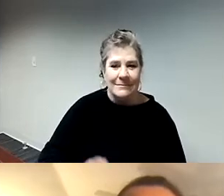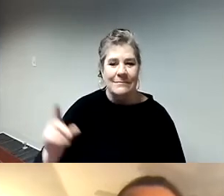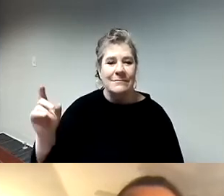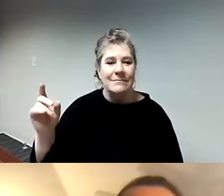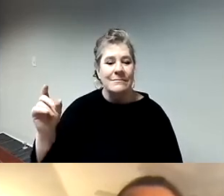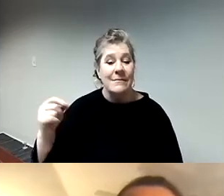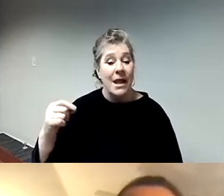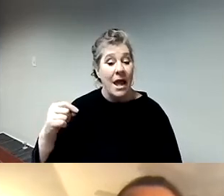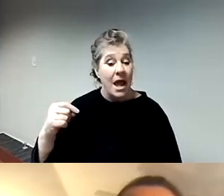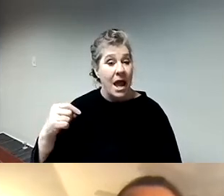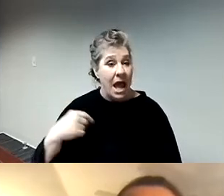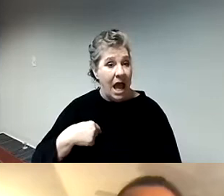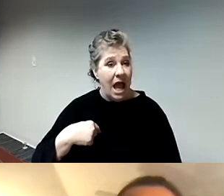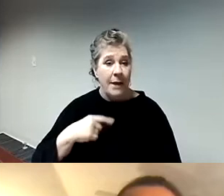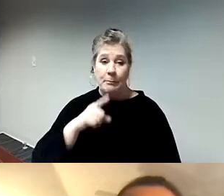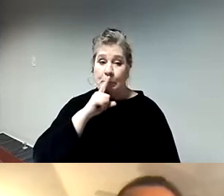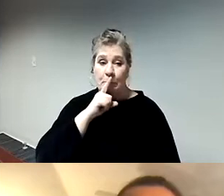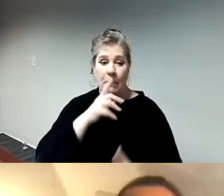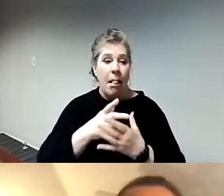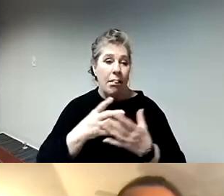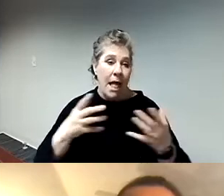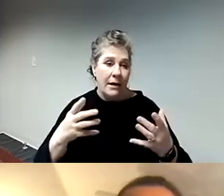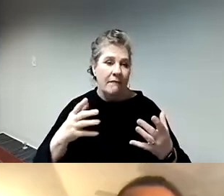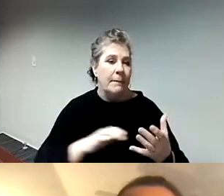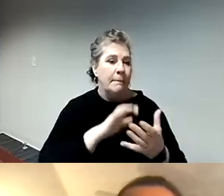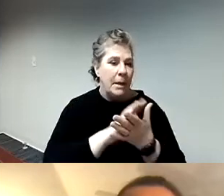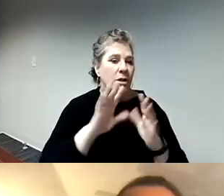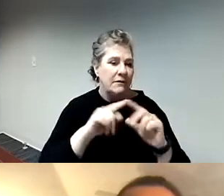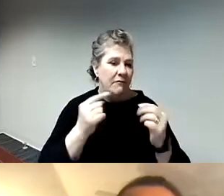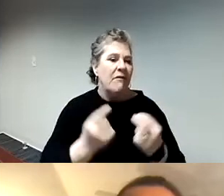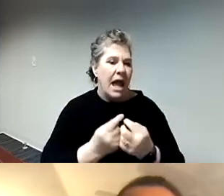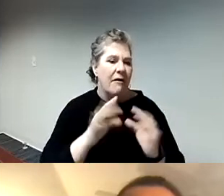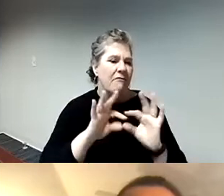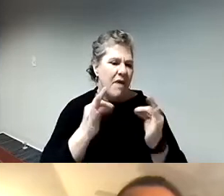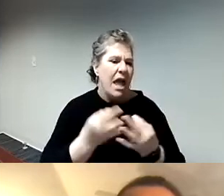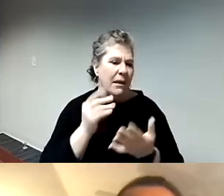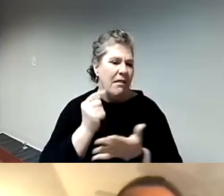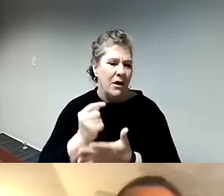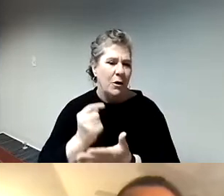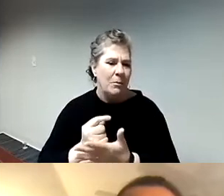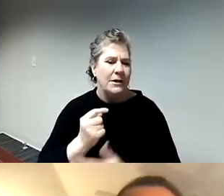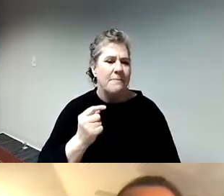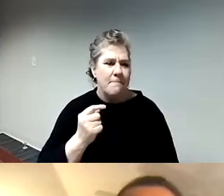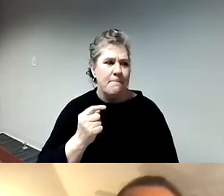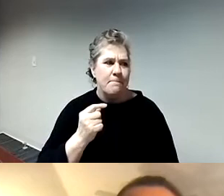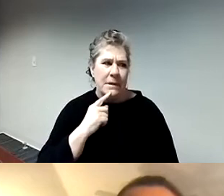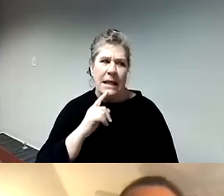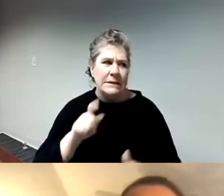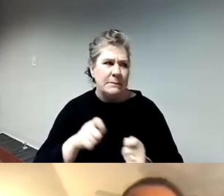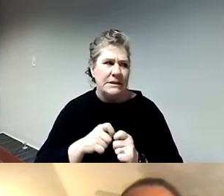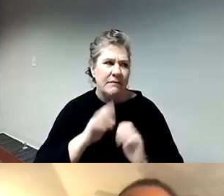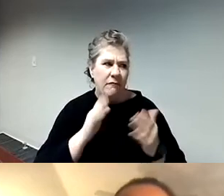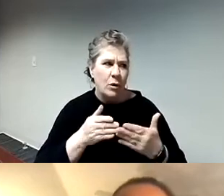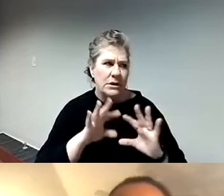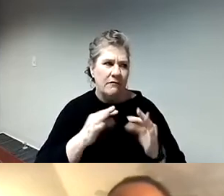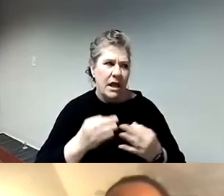I haven't done too much work with around like family specifically, but I do think a